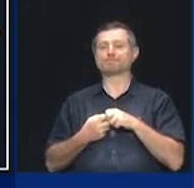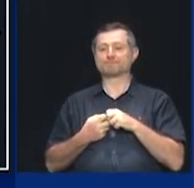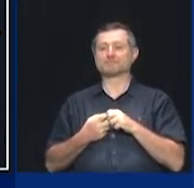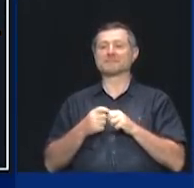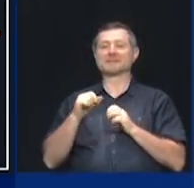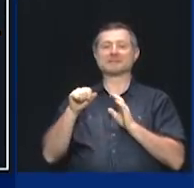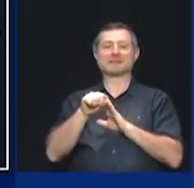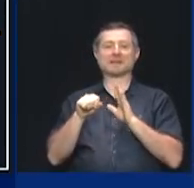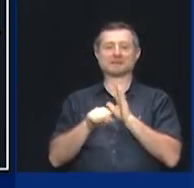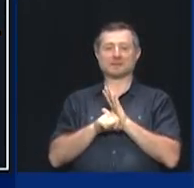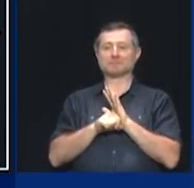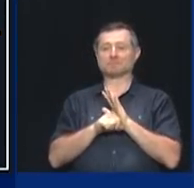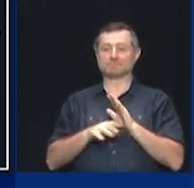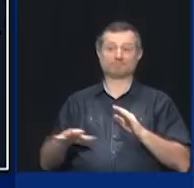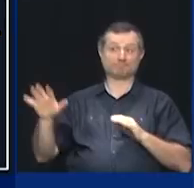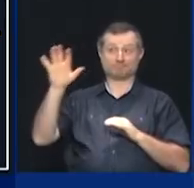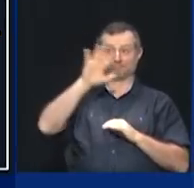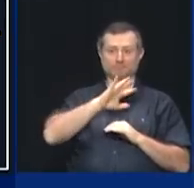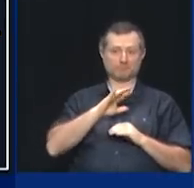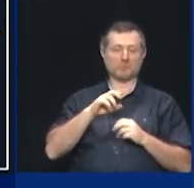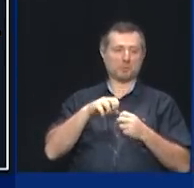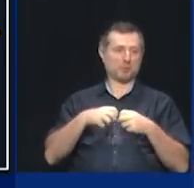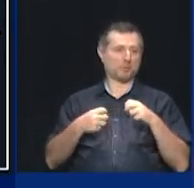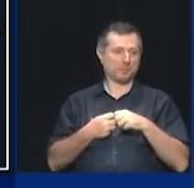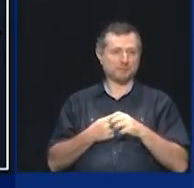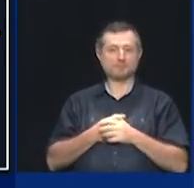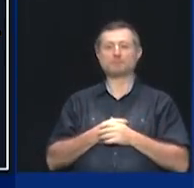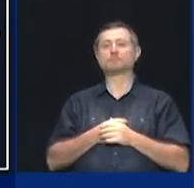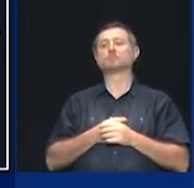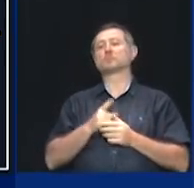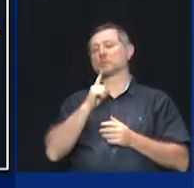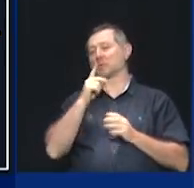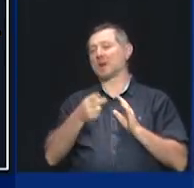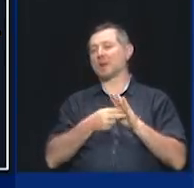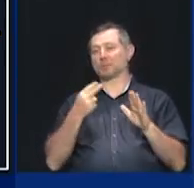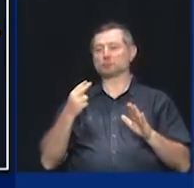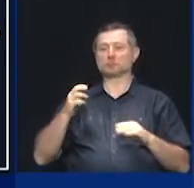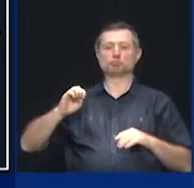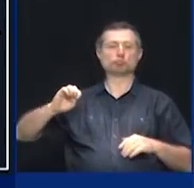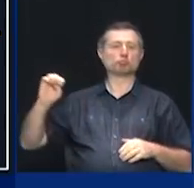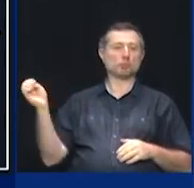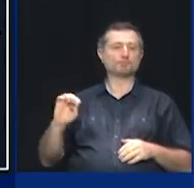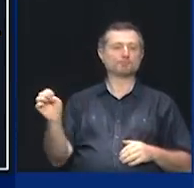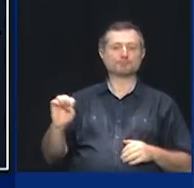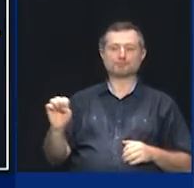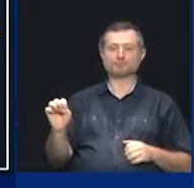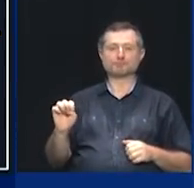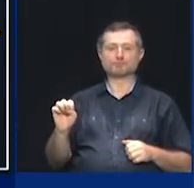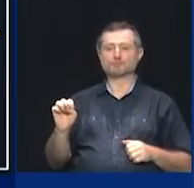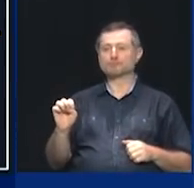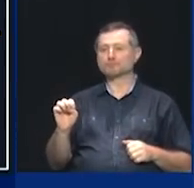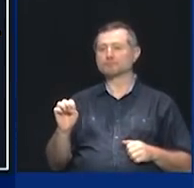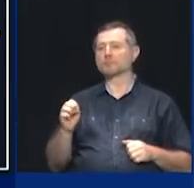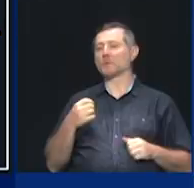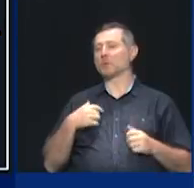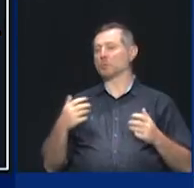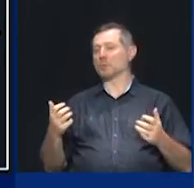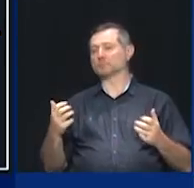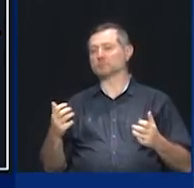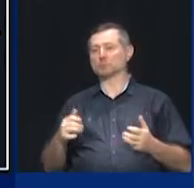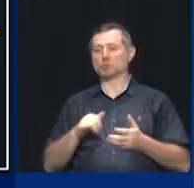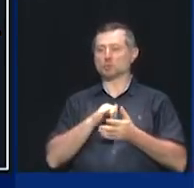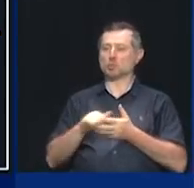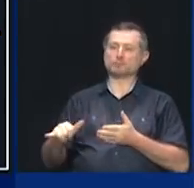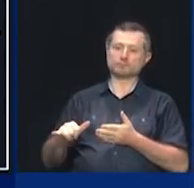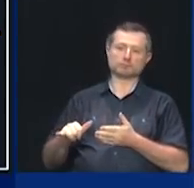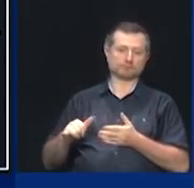statewide problem, and it is an emergency. And I want the people of the state to understand that. And I